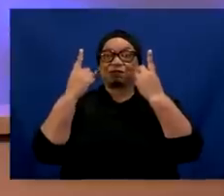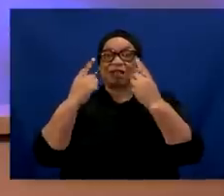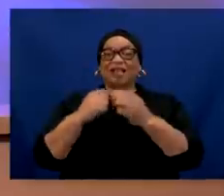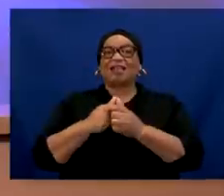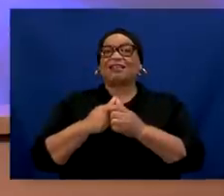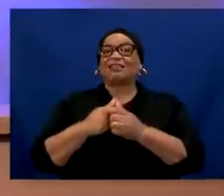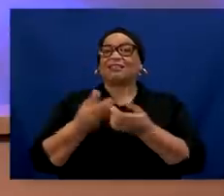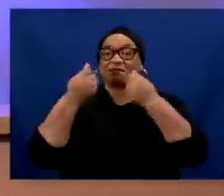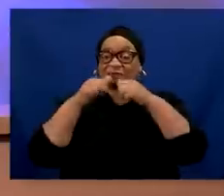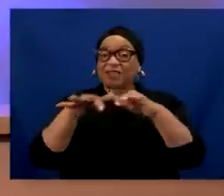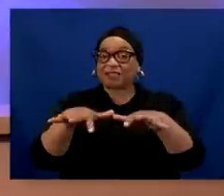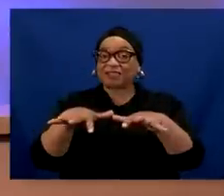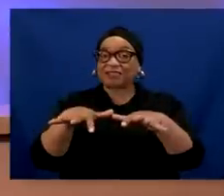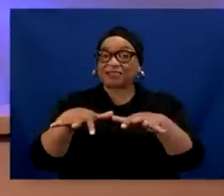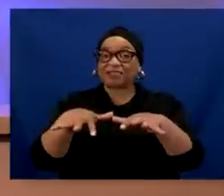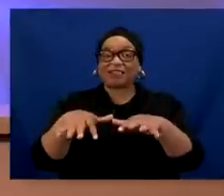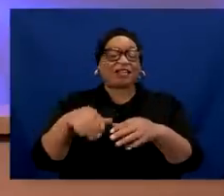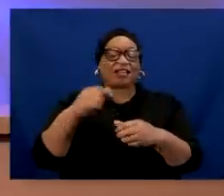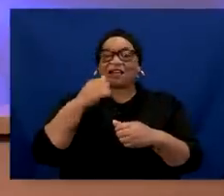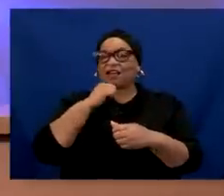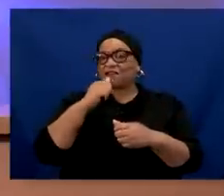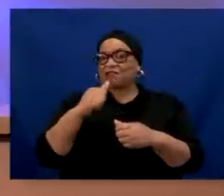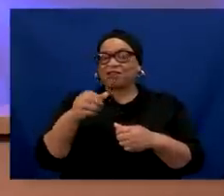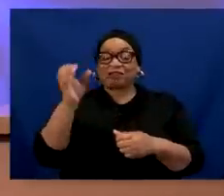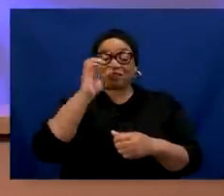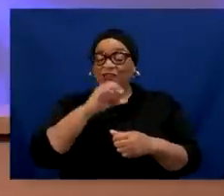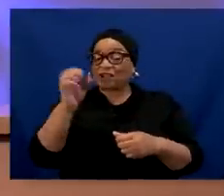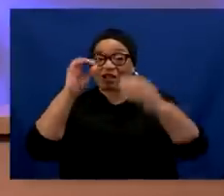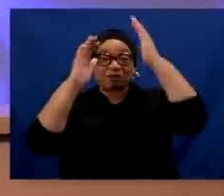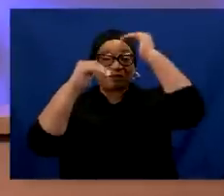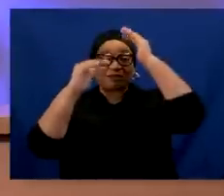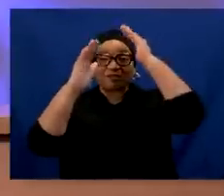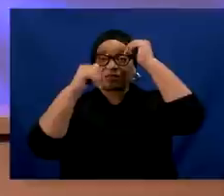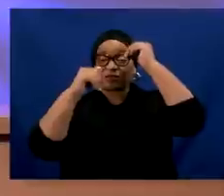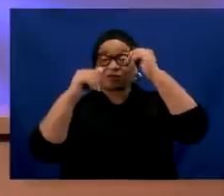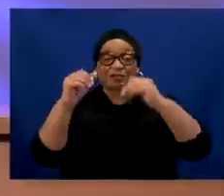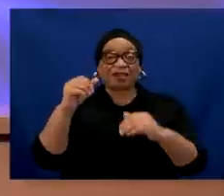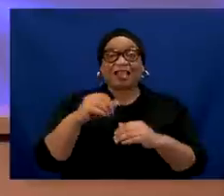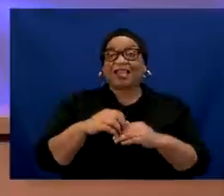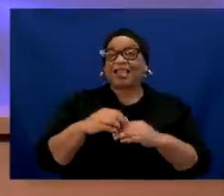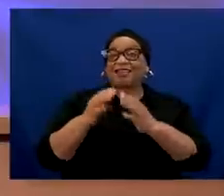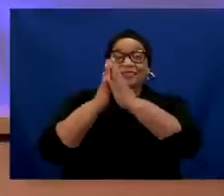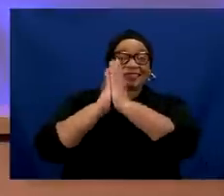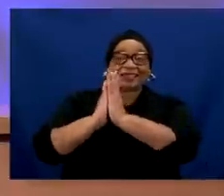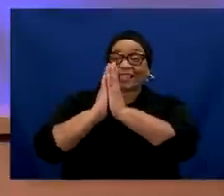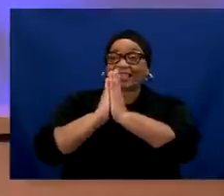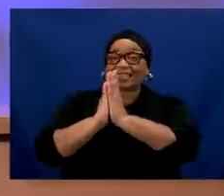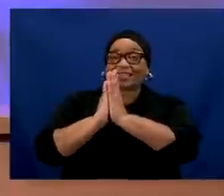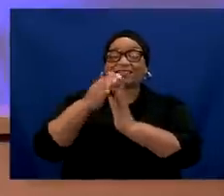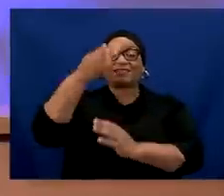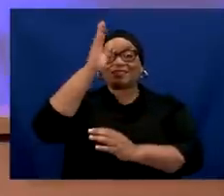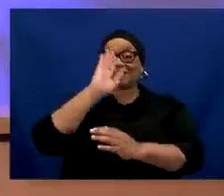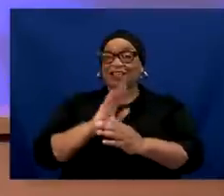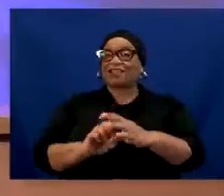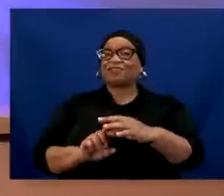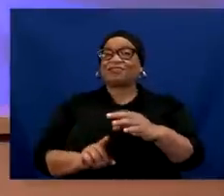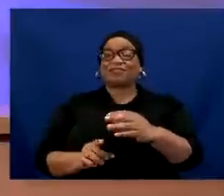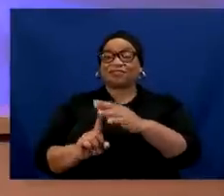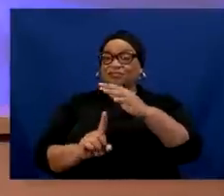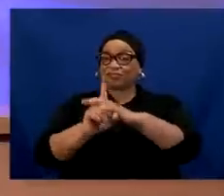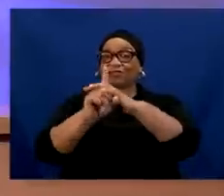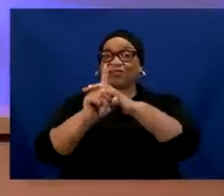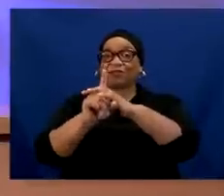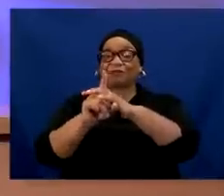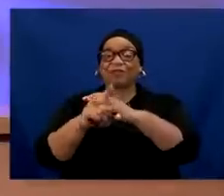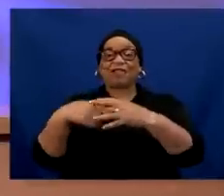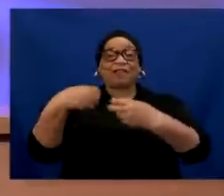have been some days I wasn't looking for it. I didn't anticipate it. I didn't ask for it. God just showed up and made a way